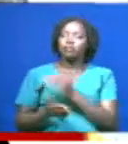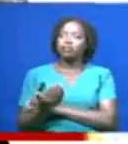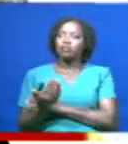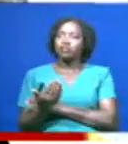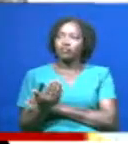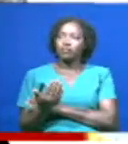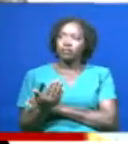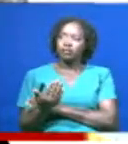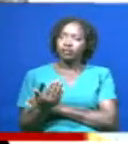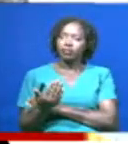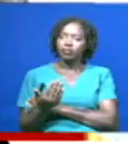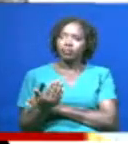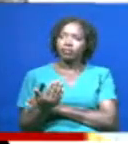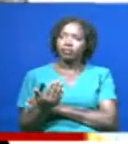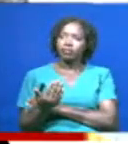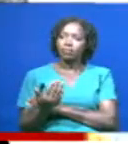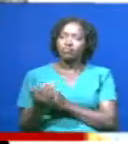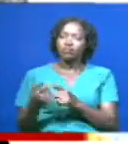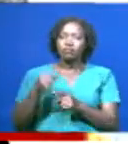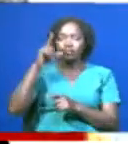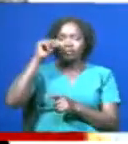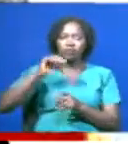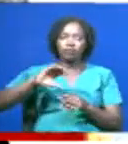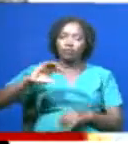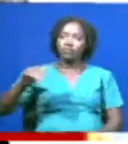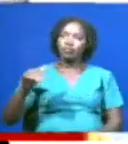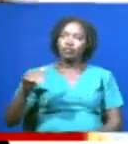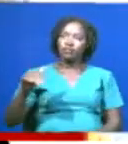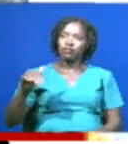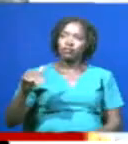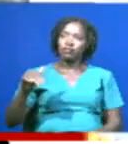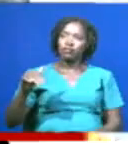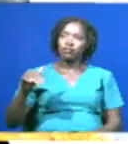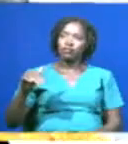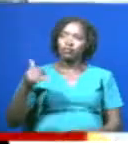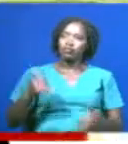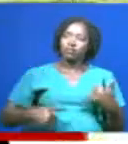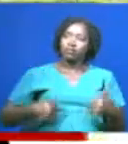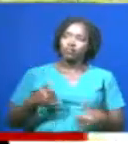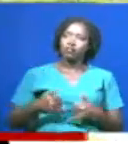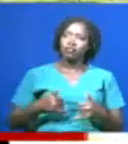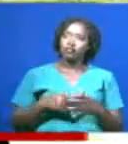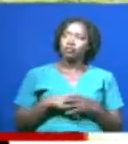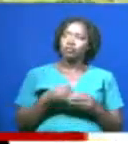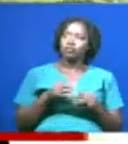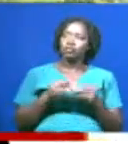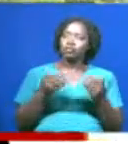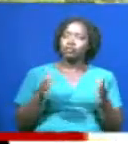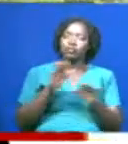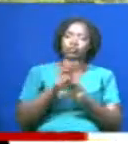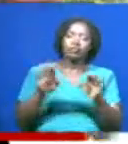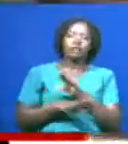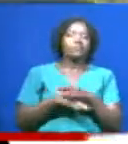Of course, we're coming to you live from Mombasa County. Since morning, we have enjoyed a relative calm here in Mombasa. Everything is calm,